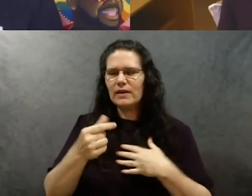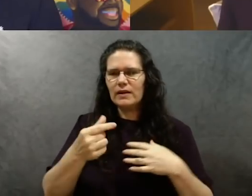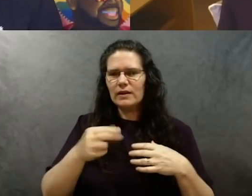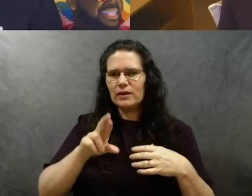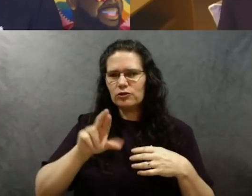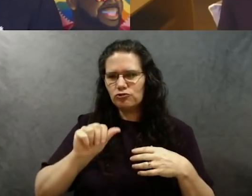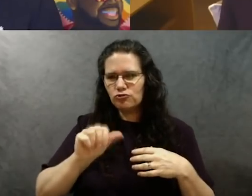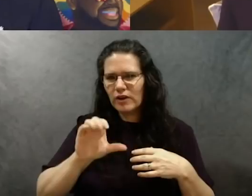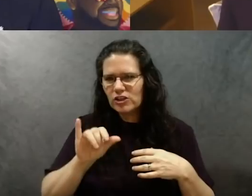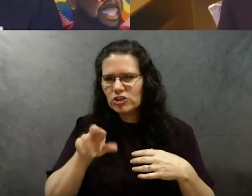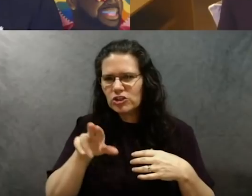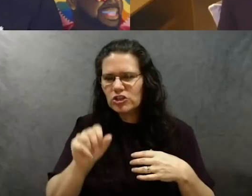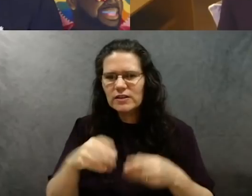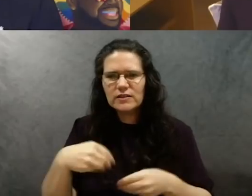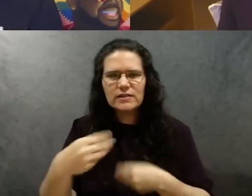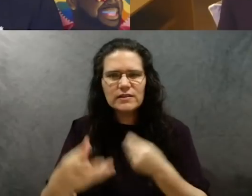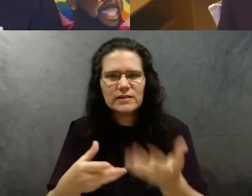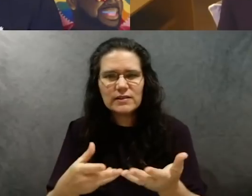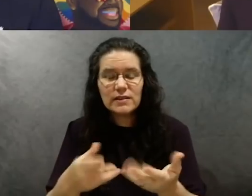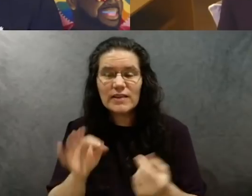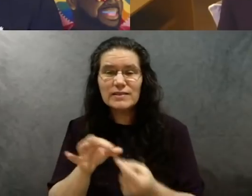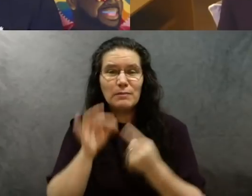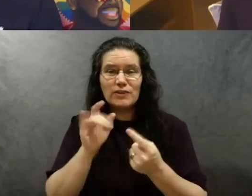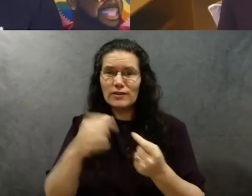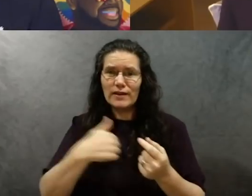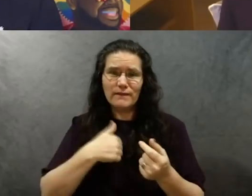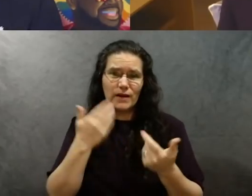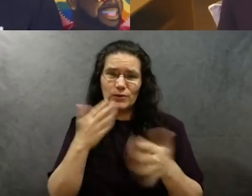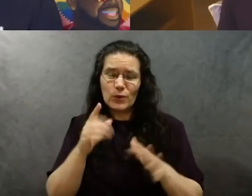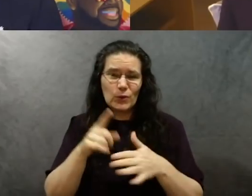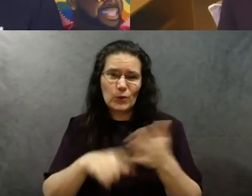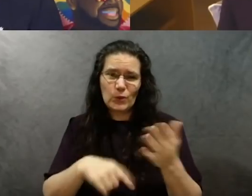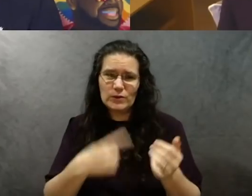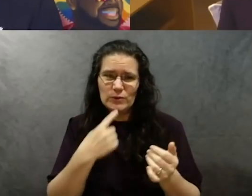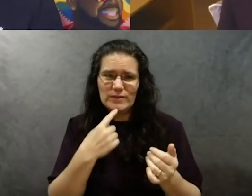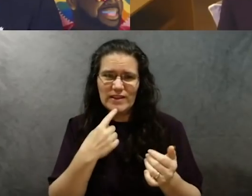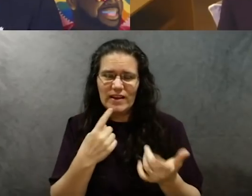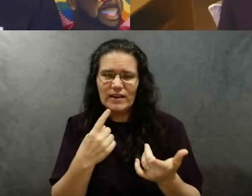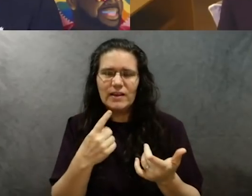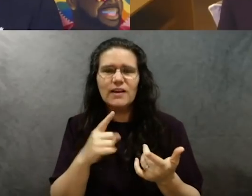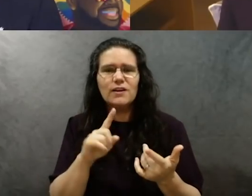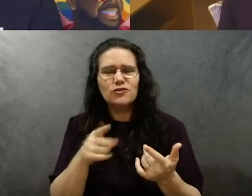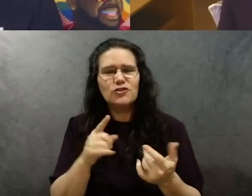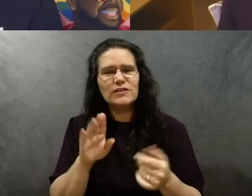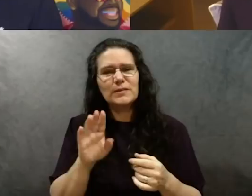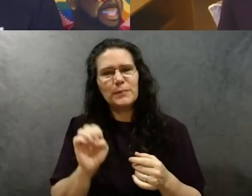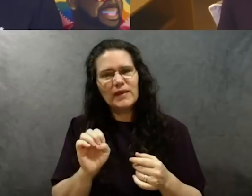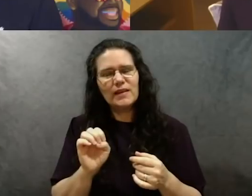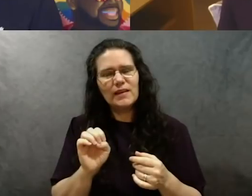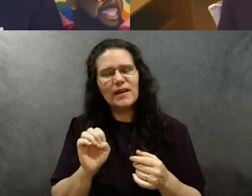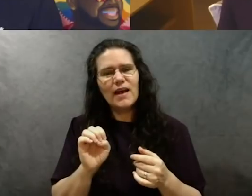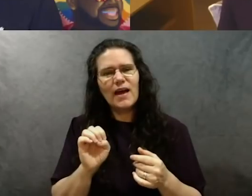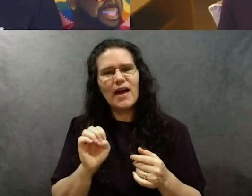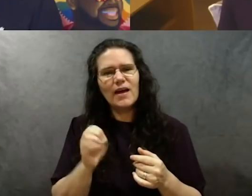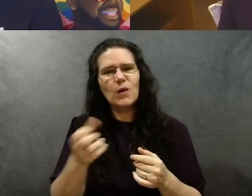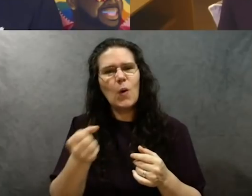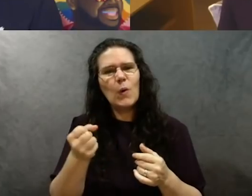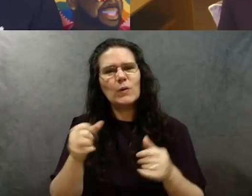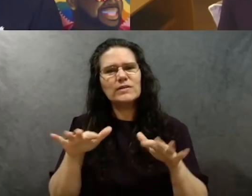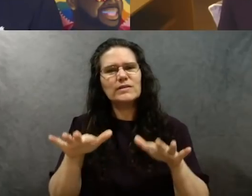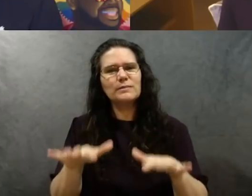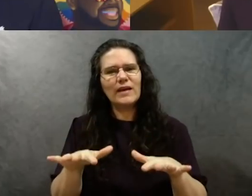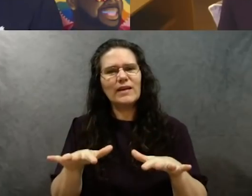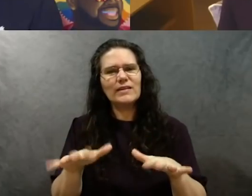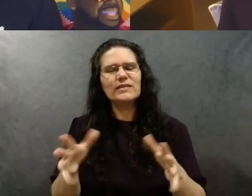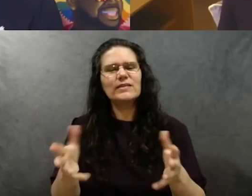Especially when I don't know what to say. How can I just be and hold space for everything?